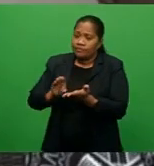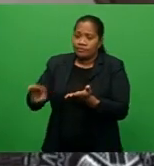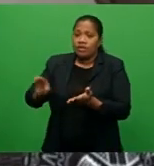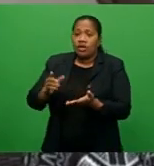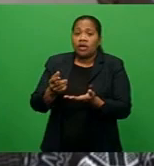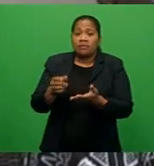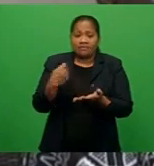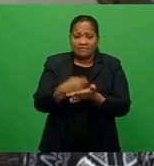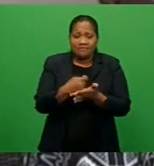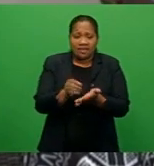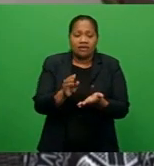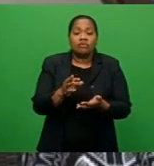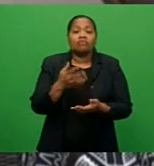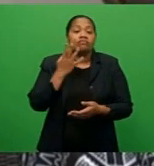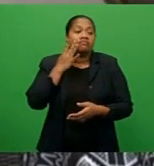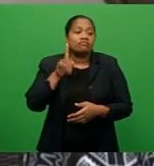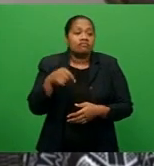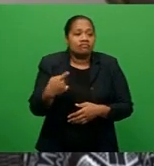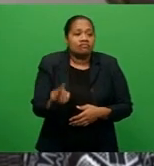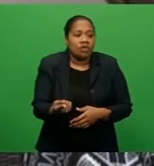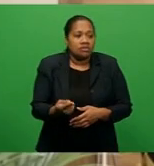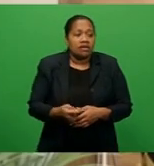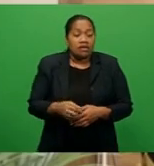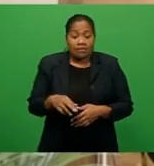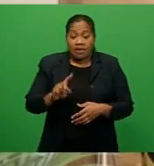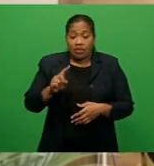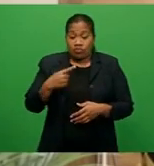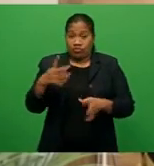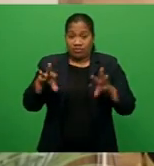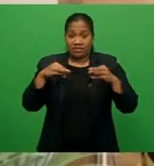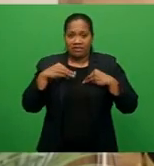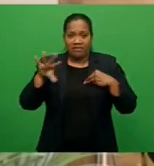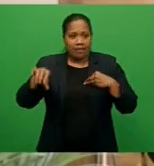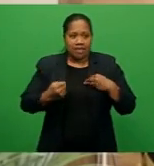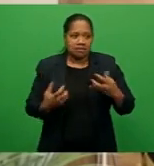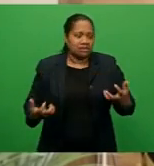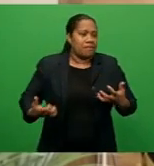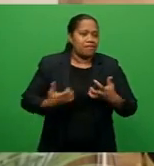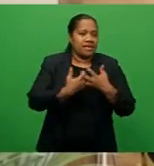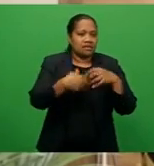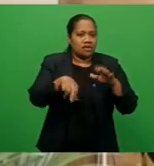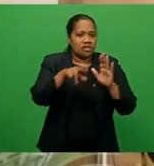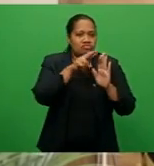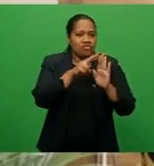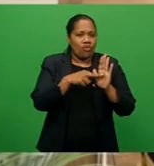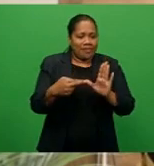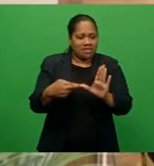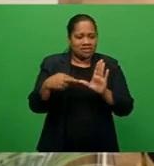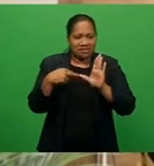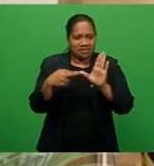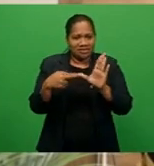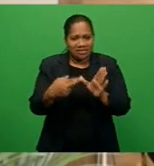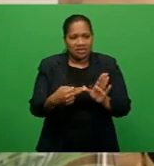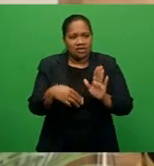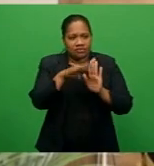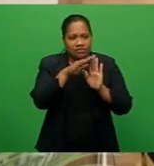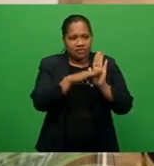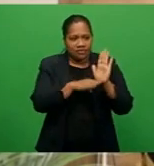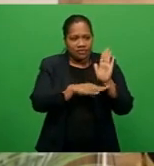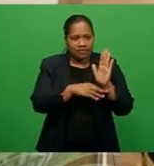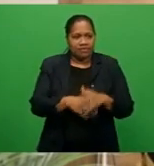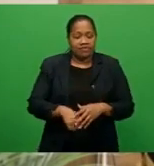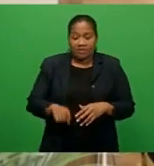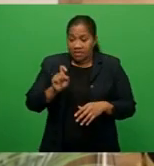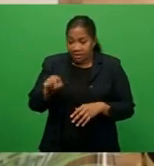tomorrow, provided the recipients meet all requirements. You have to provide the quotation, and their delay will be our delay on the